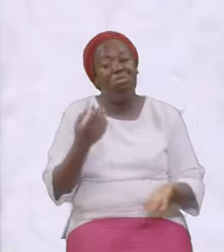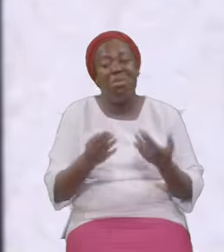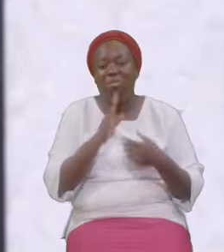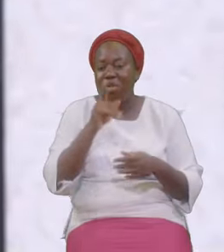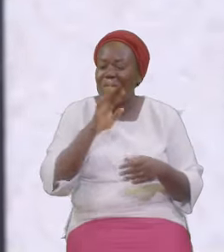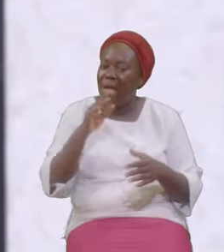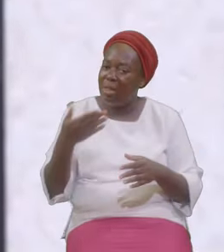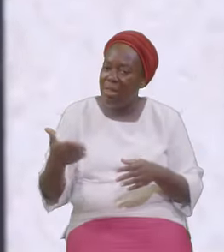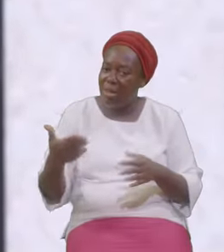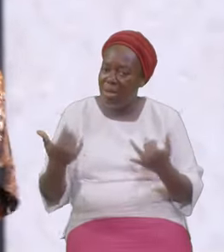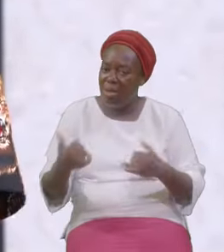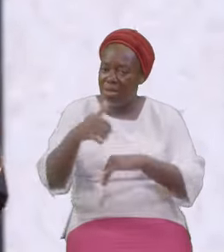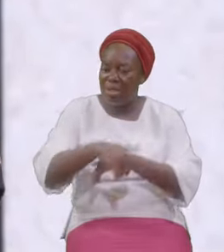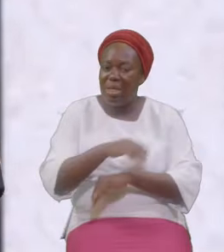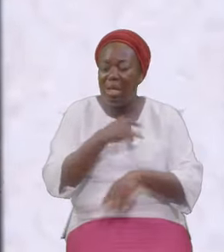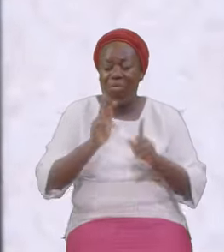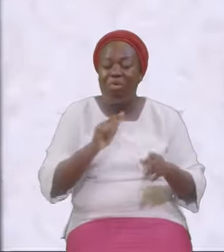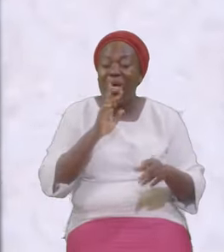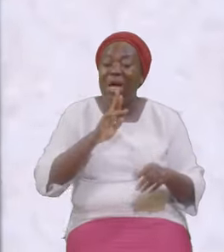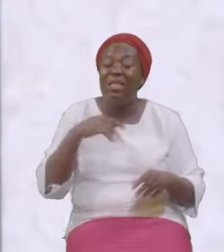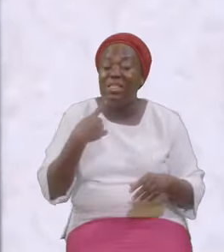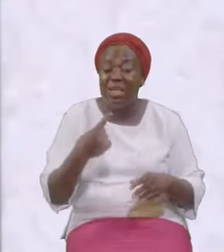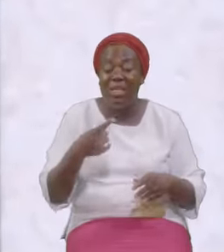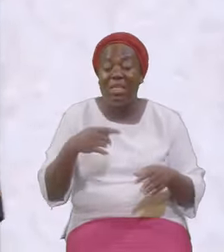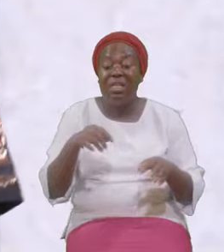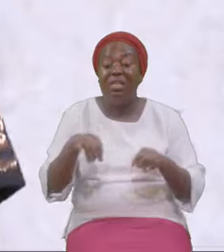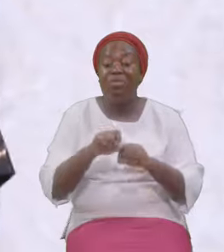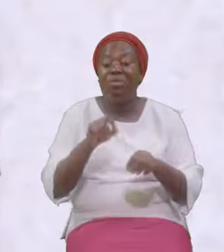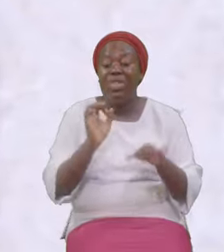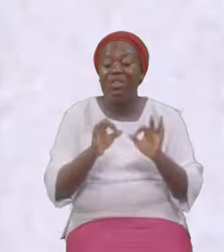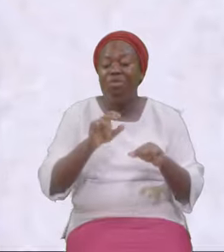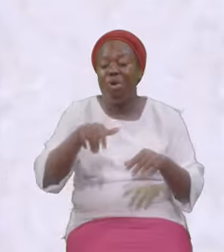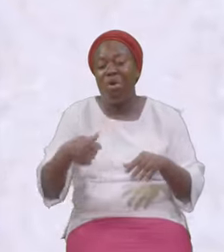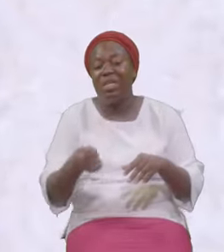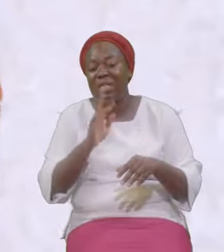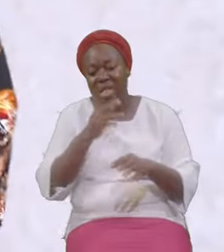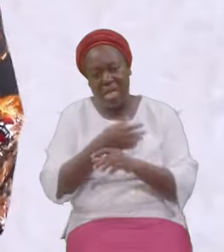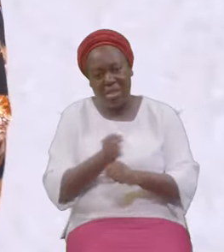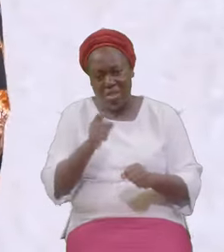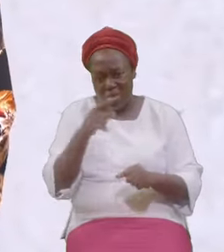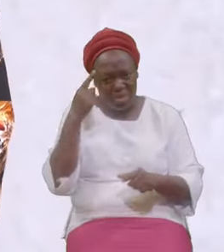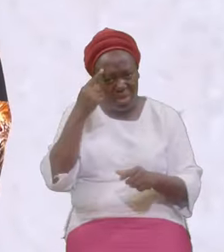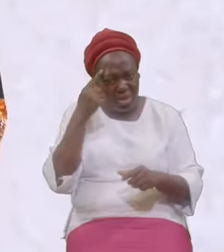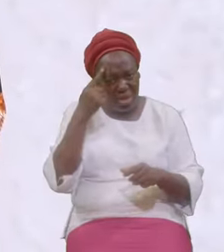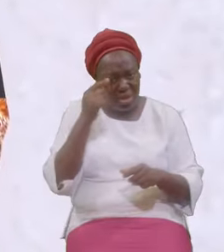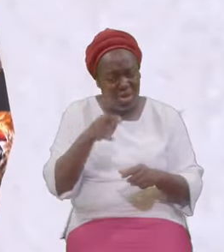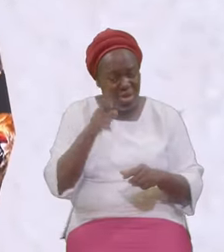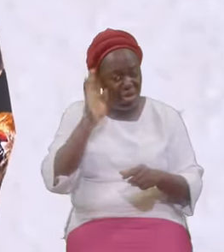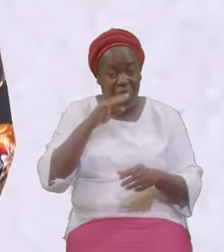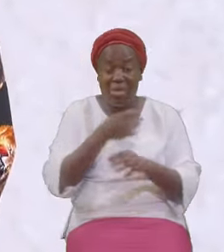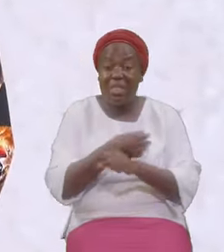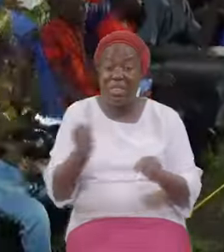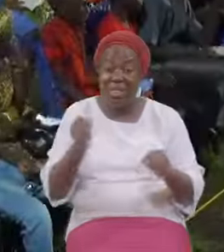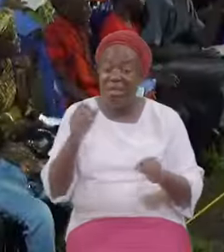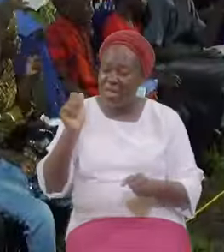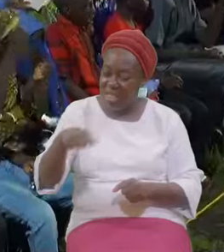are saying, even if others are saved, you think you'll be saved? Yes, tonight you'll be